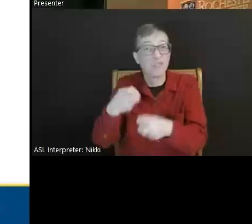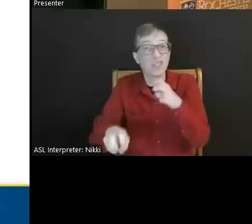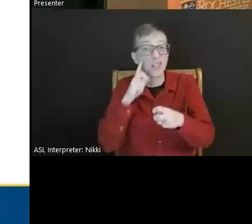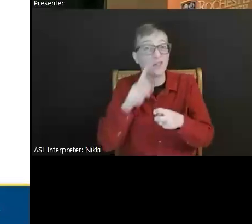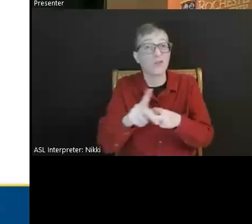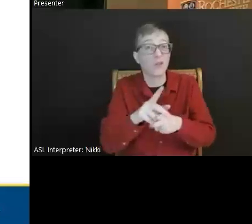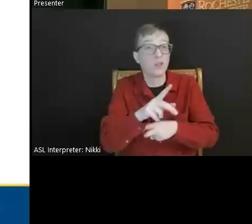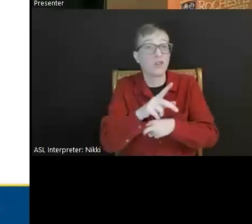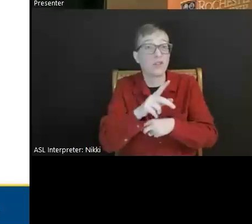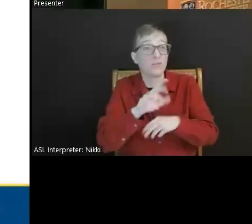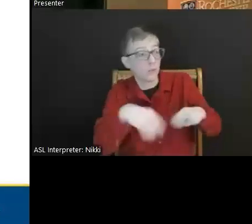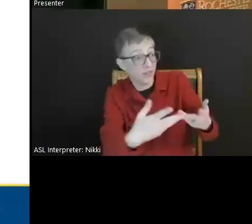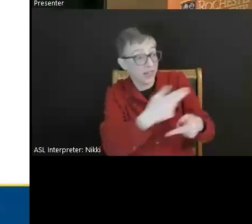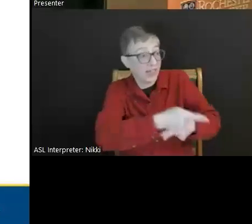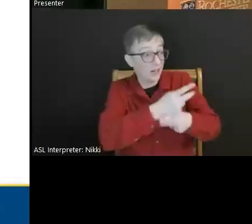much needed treatment.